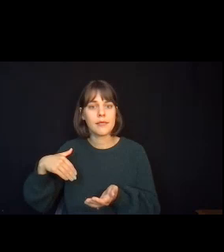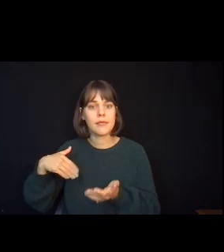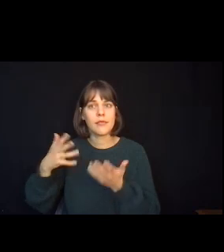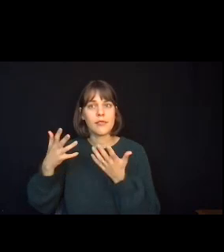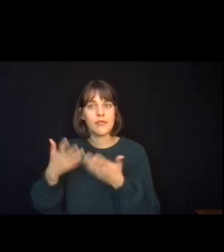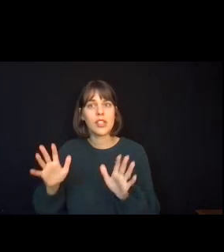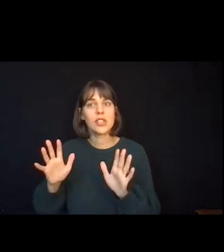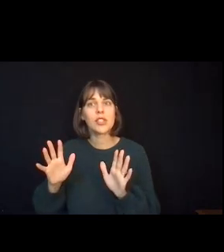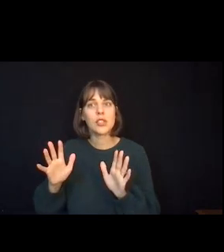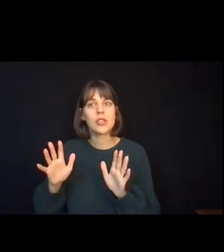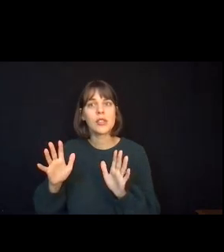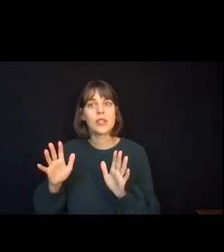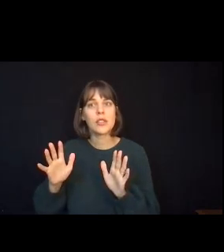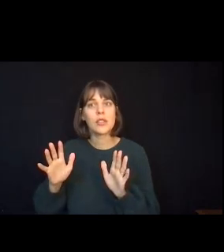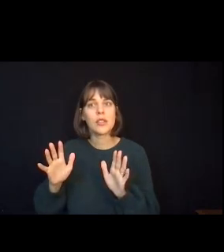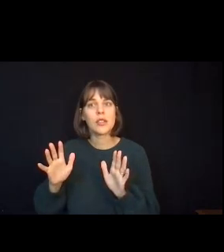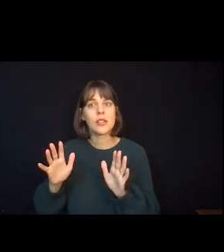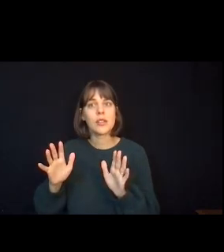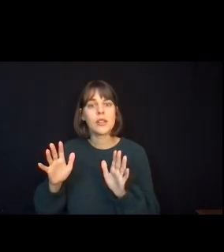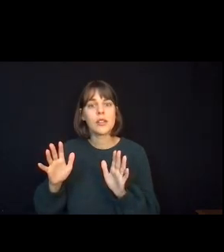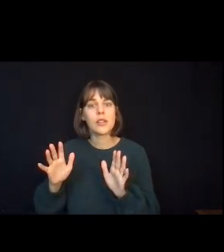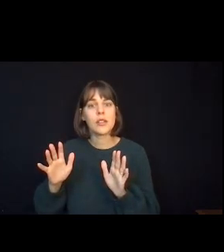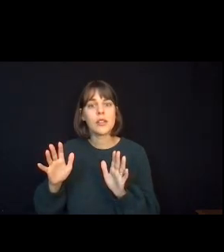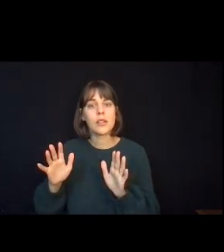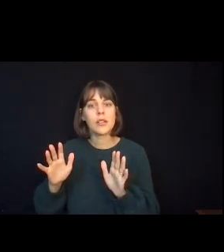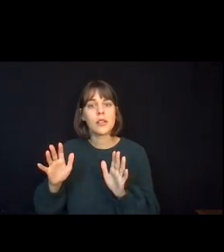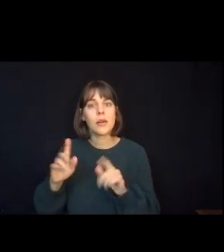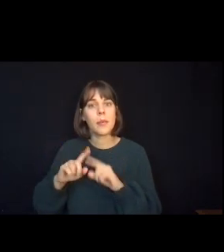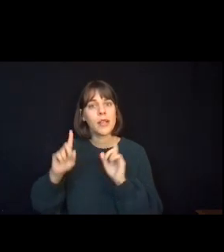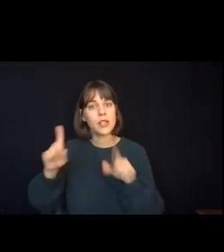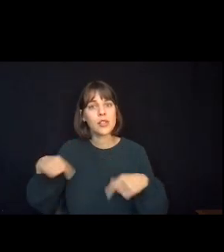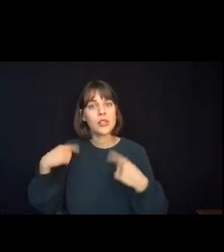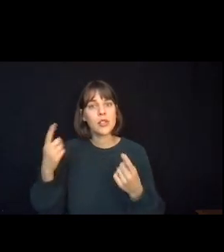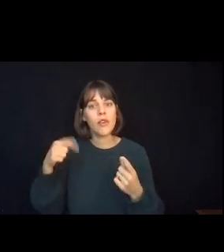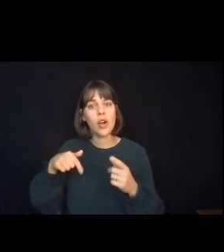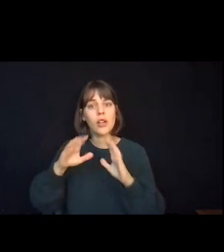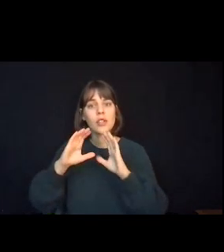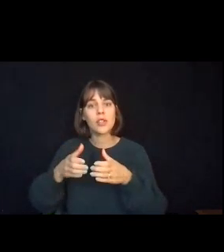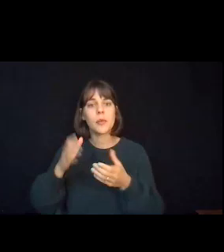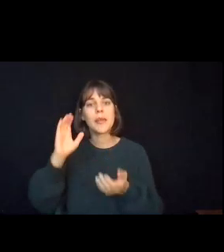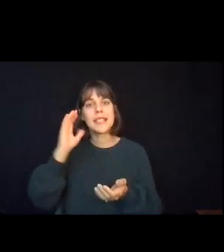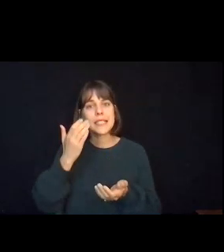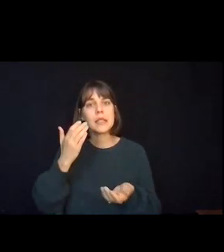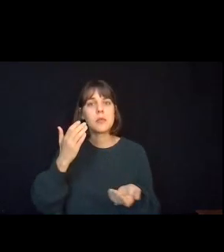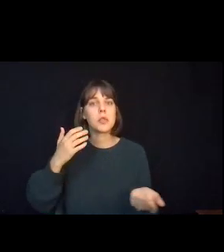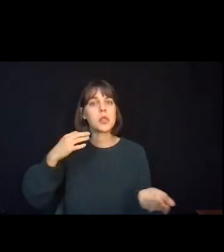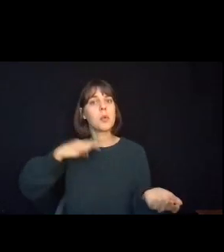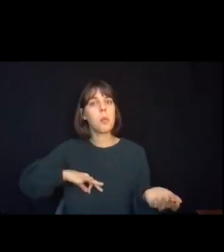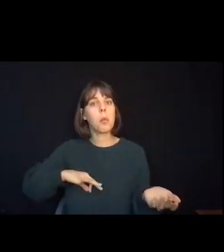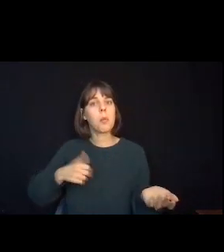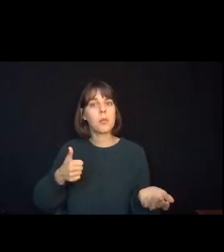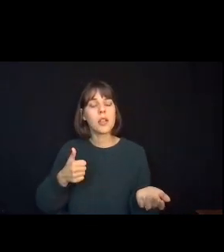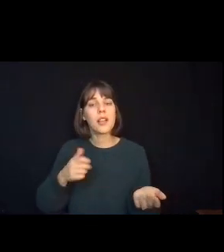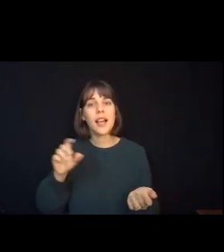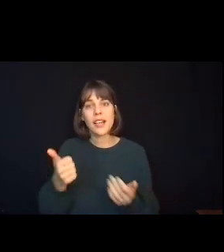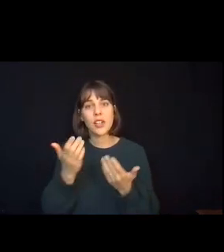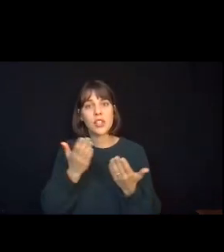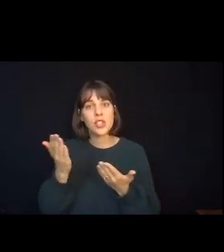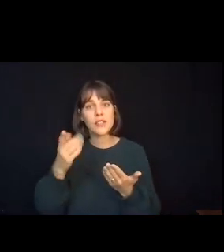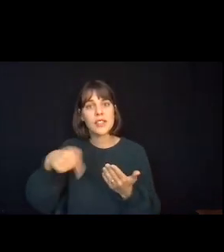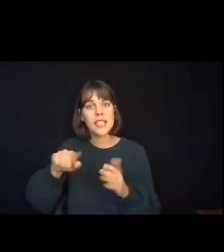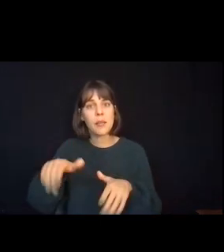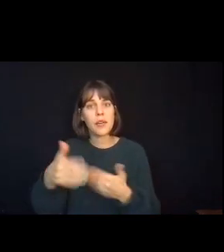or exploration, that is. But so far, this group does seem to be beneficial. Another service that they provide